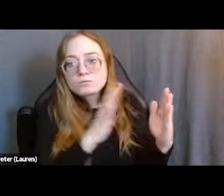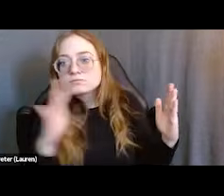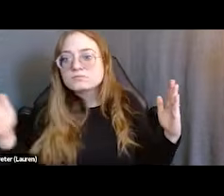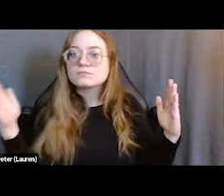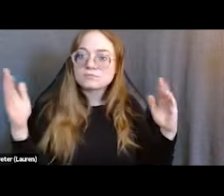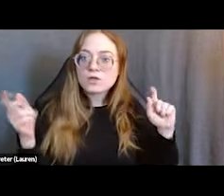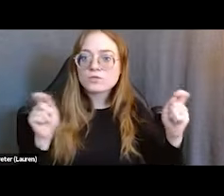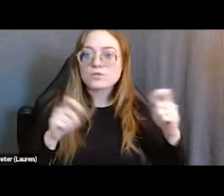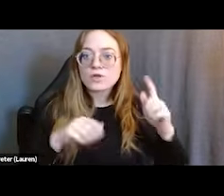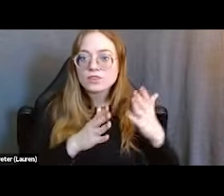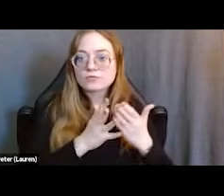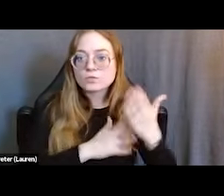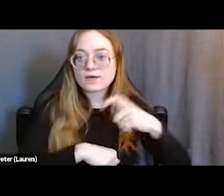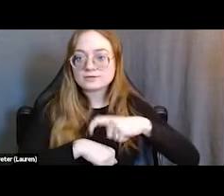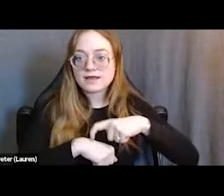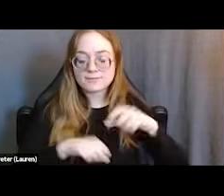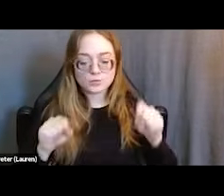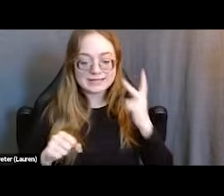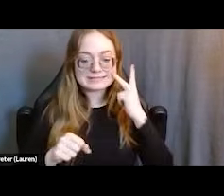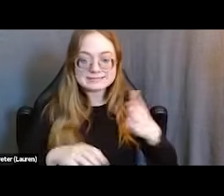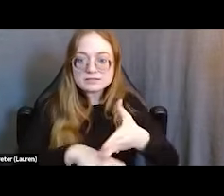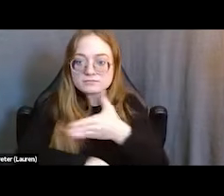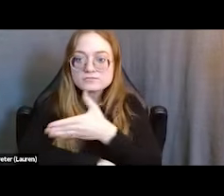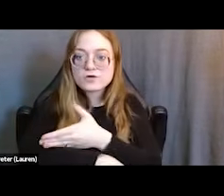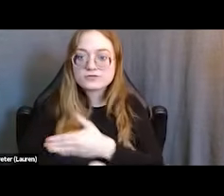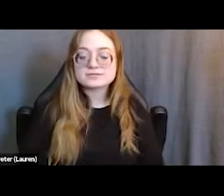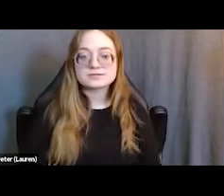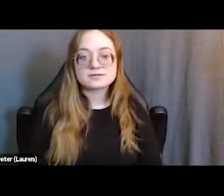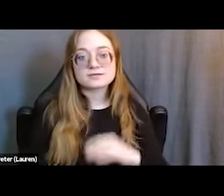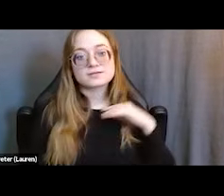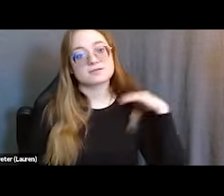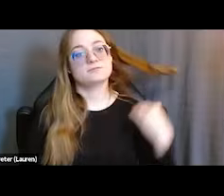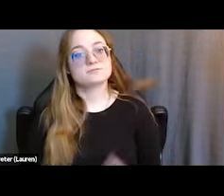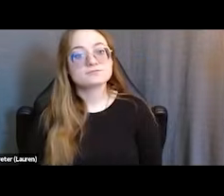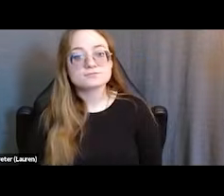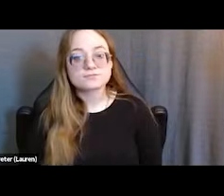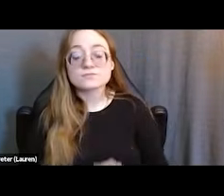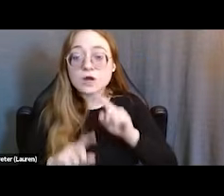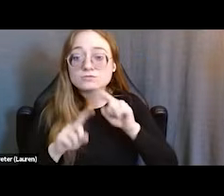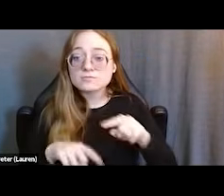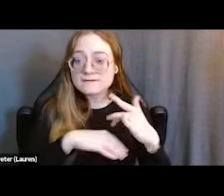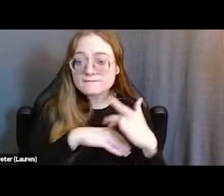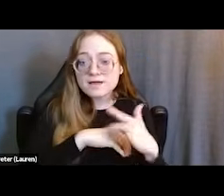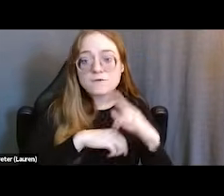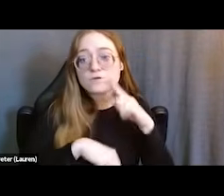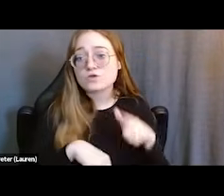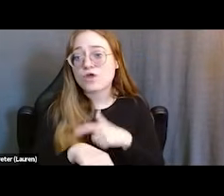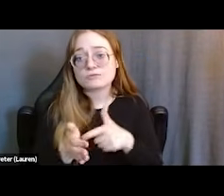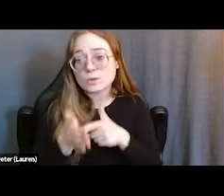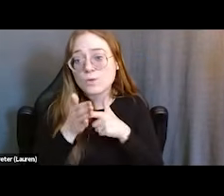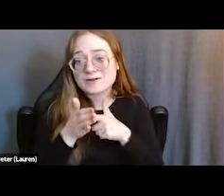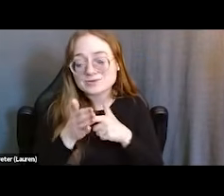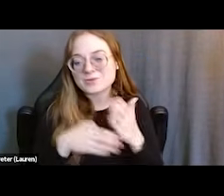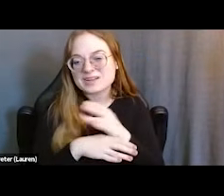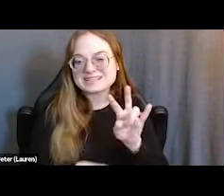see progress and success over time. That the response is available for as long as it takes within a